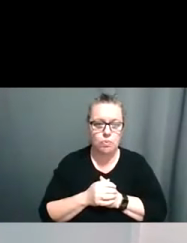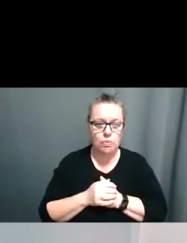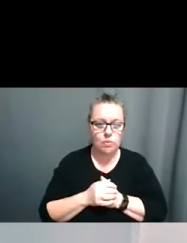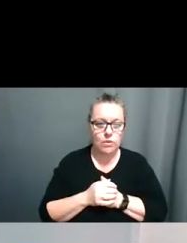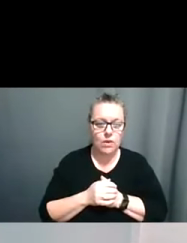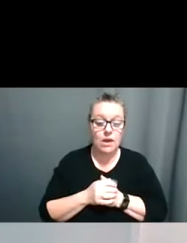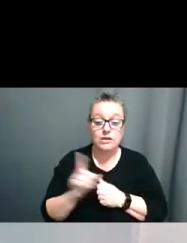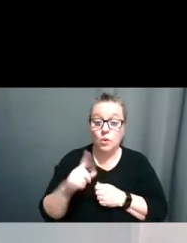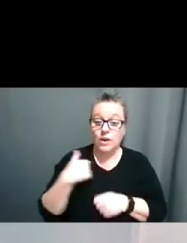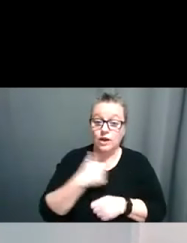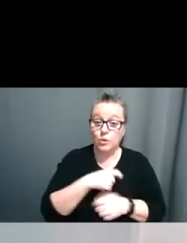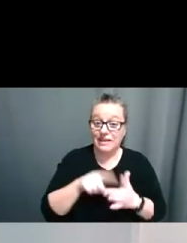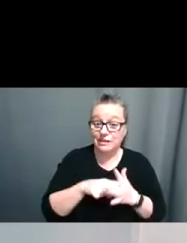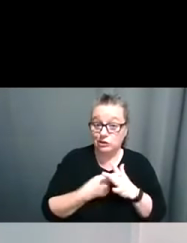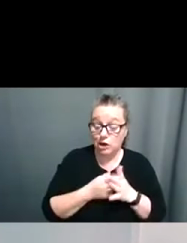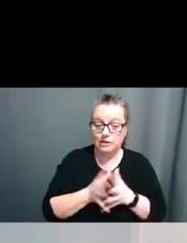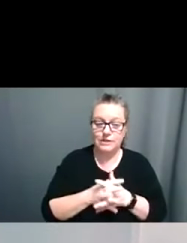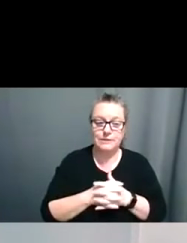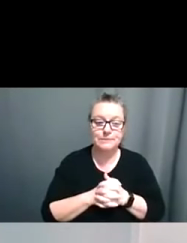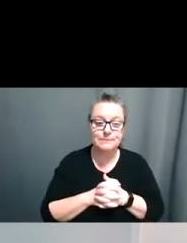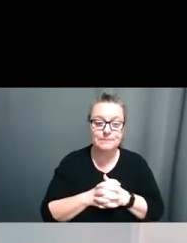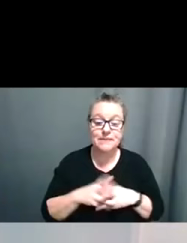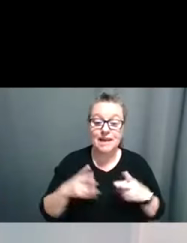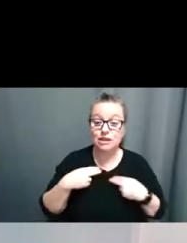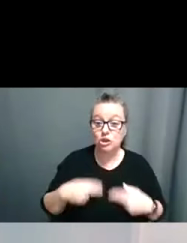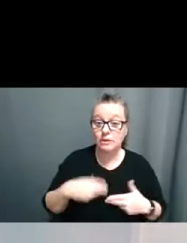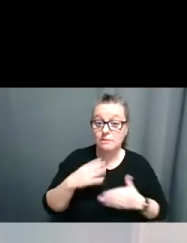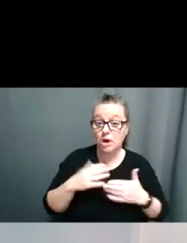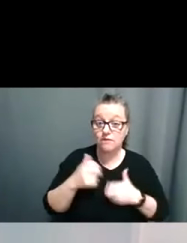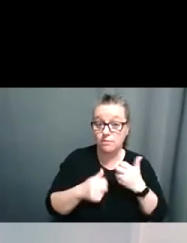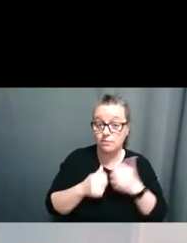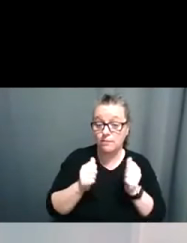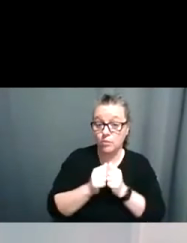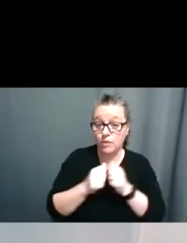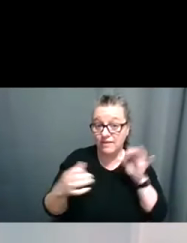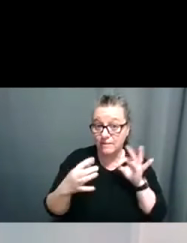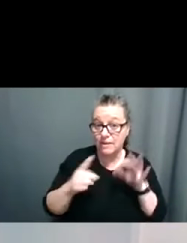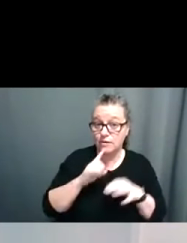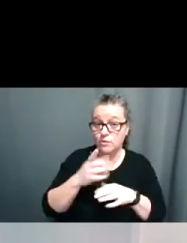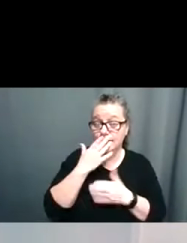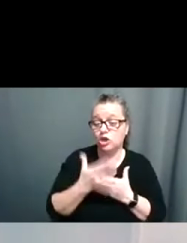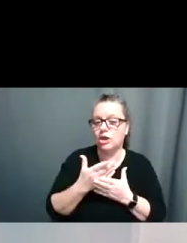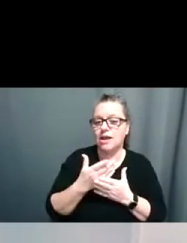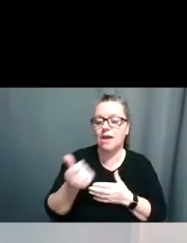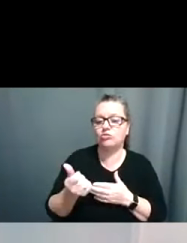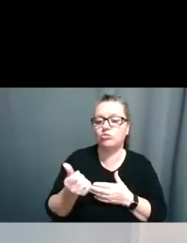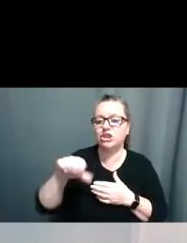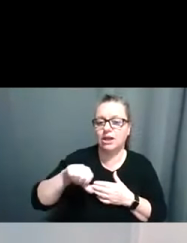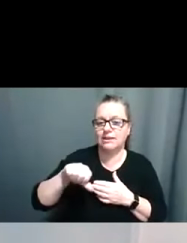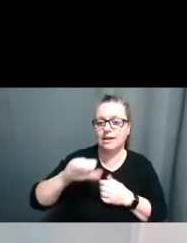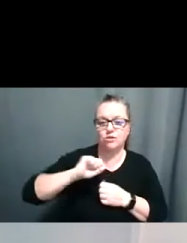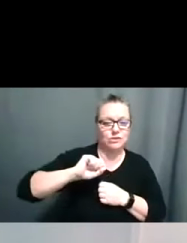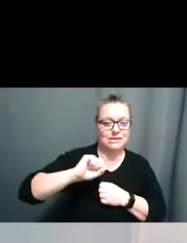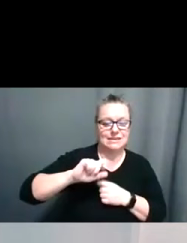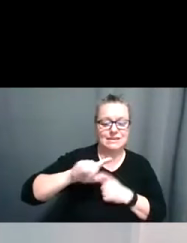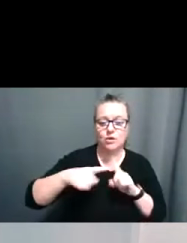Where do we start, right? Well, as human beings, part of our problem with feedback is that we're really good at rejecting and resisting it when we don't